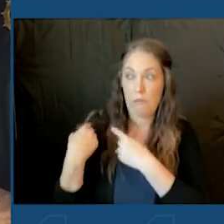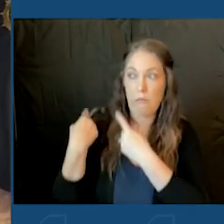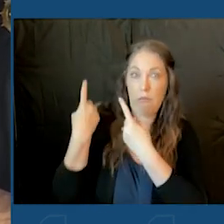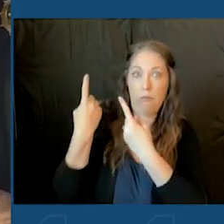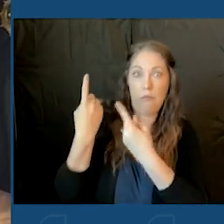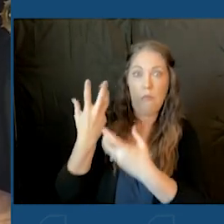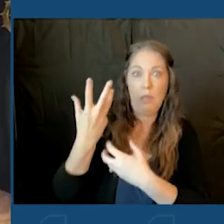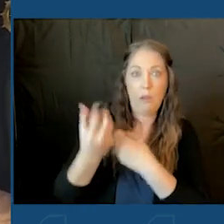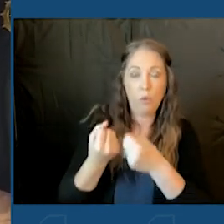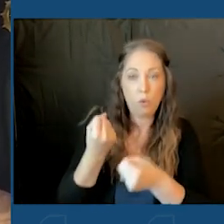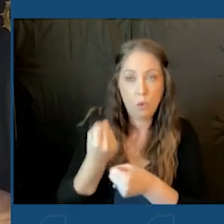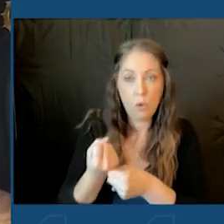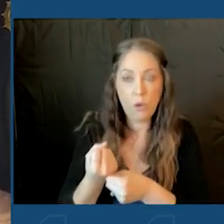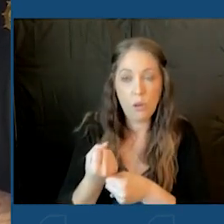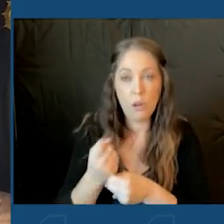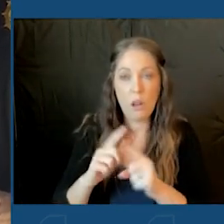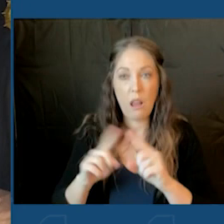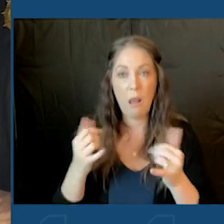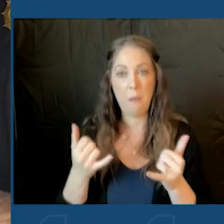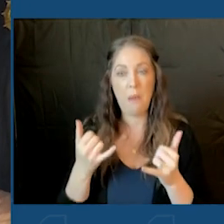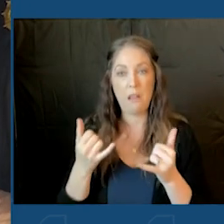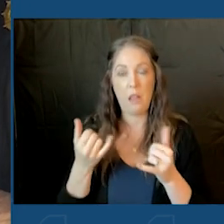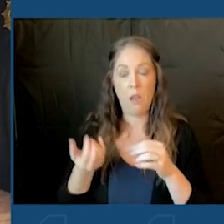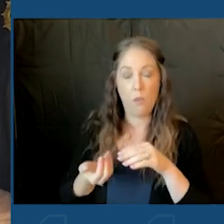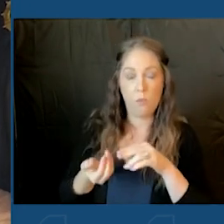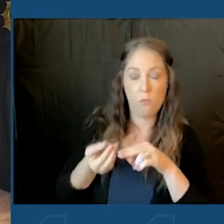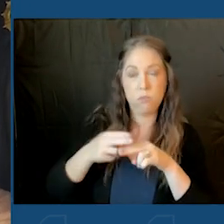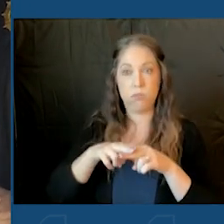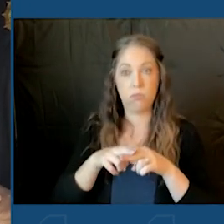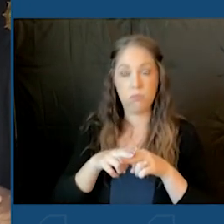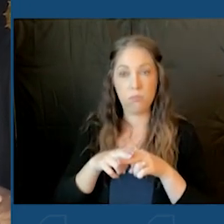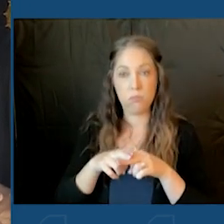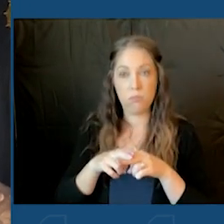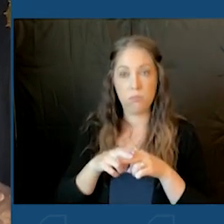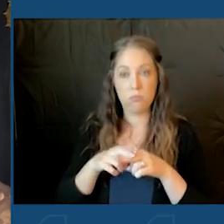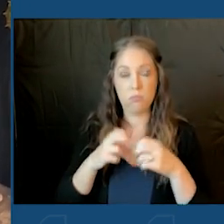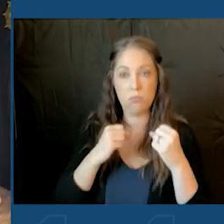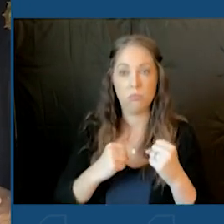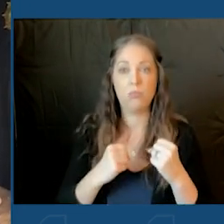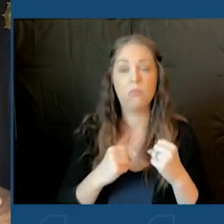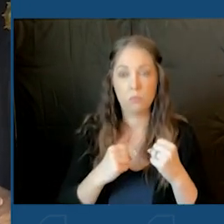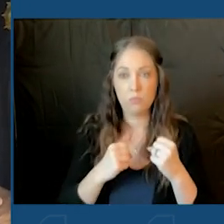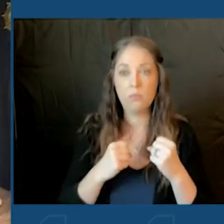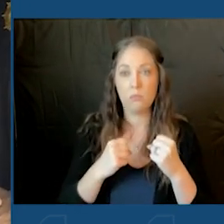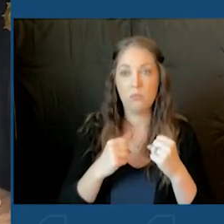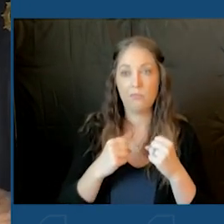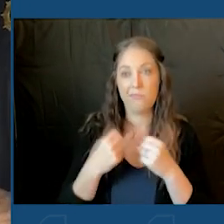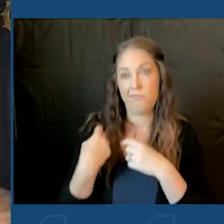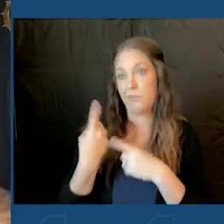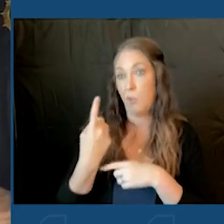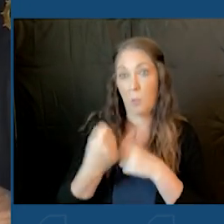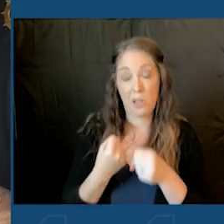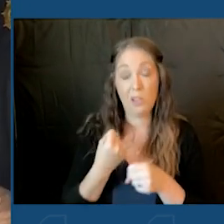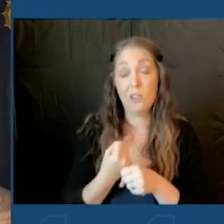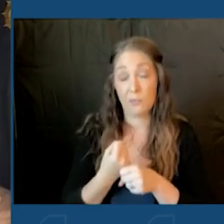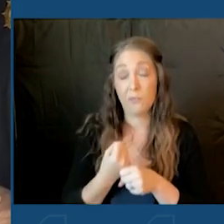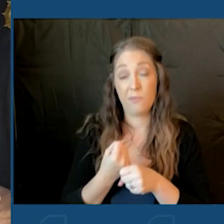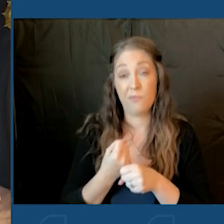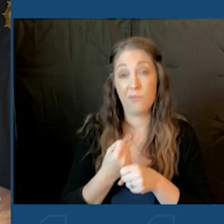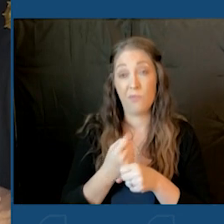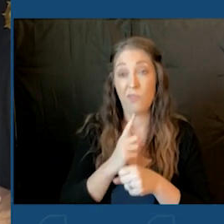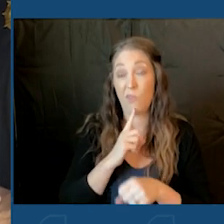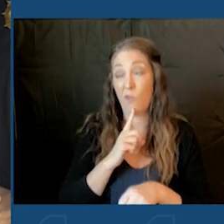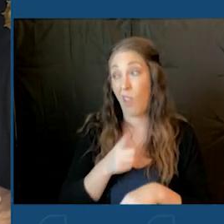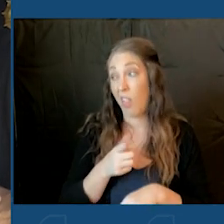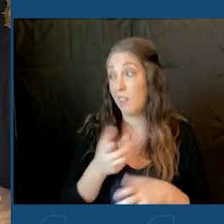particularly with a heightened intensity given just even what we've endured over the last year. So the reality is we've got